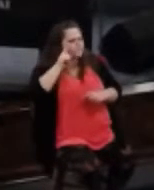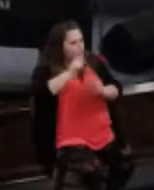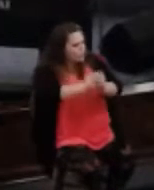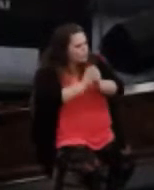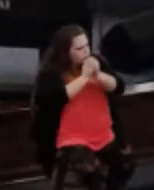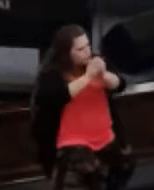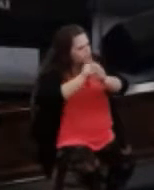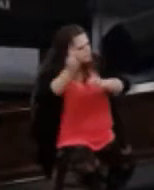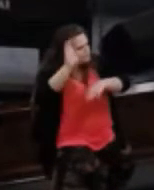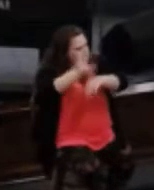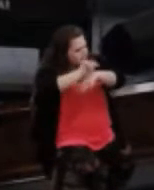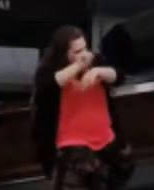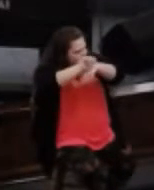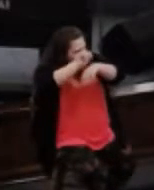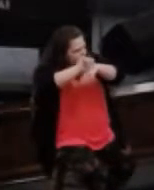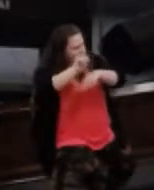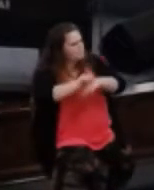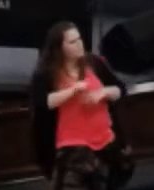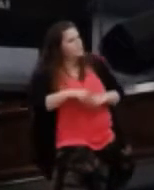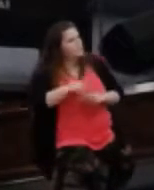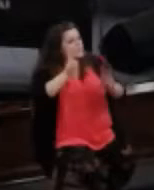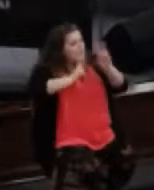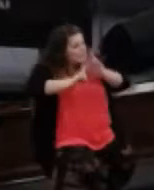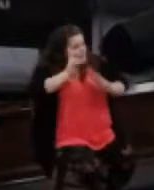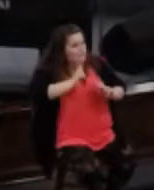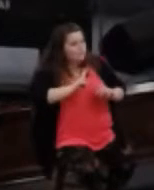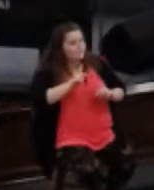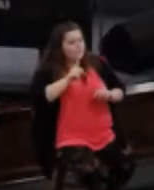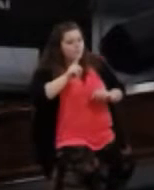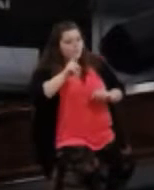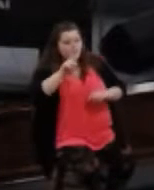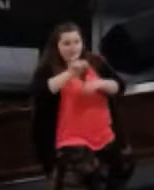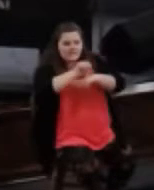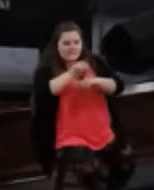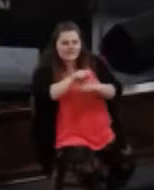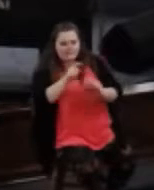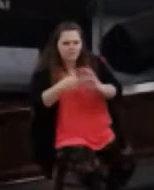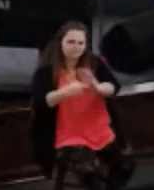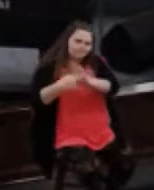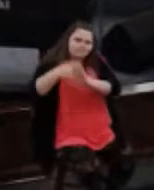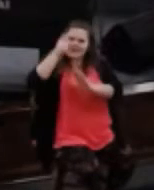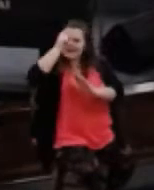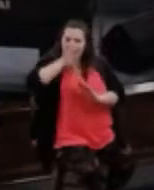the tabernacle and in the temple. I mean, the people of that time were commanded by God